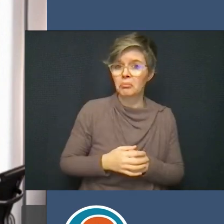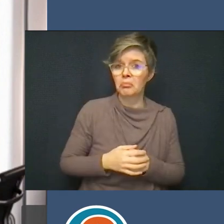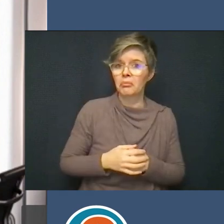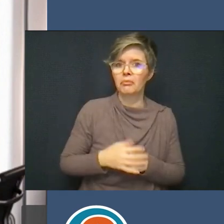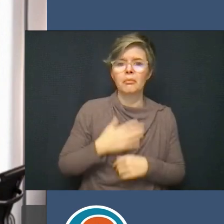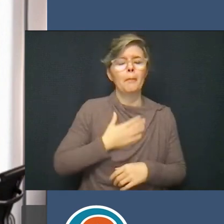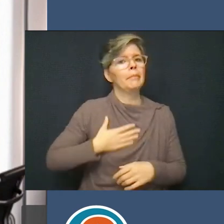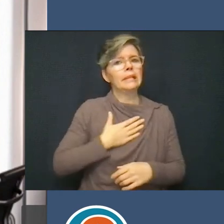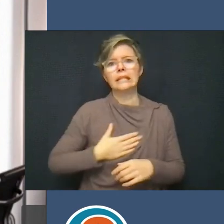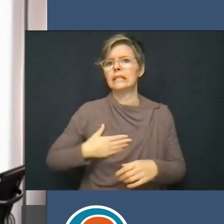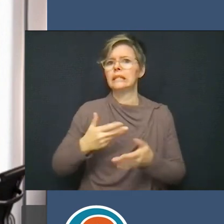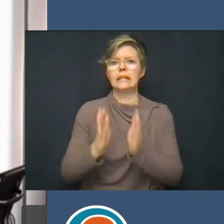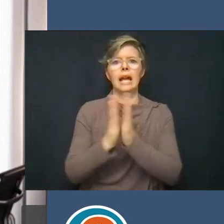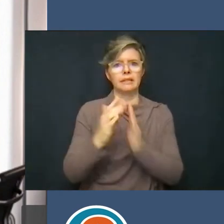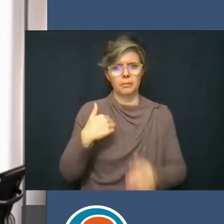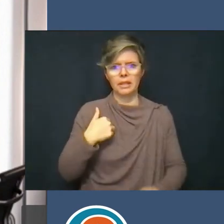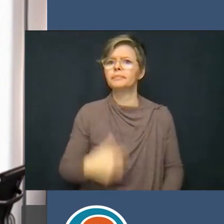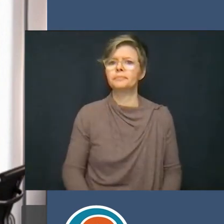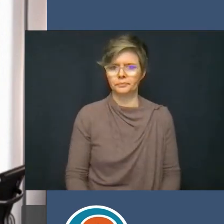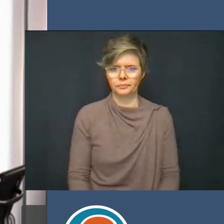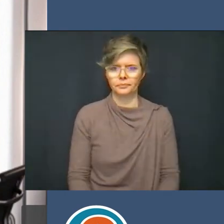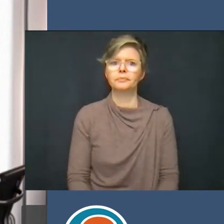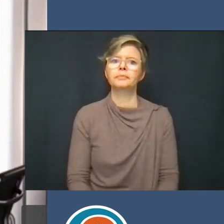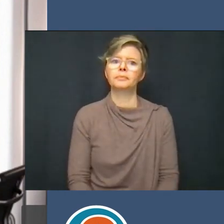please feel free to ask